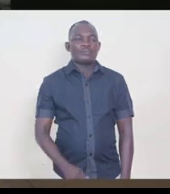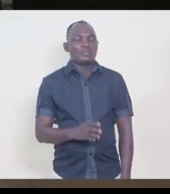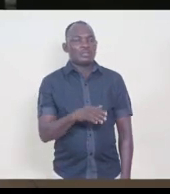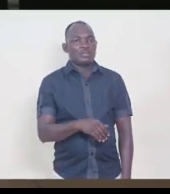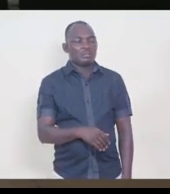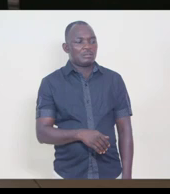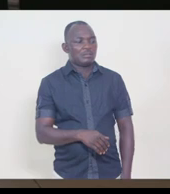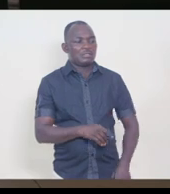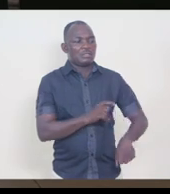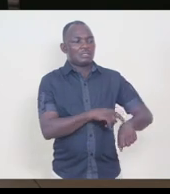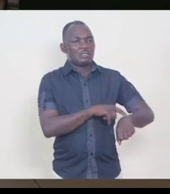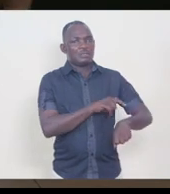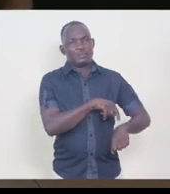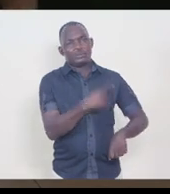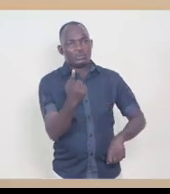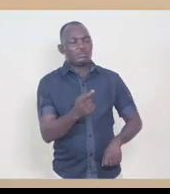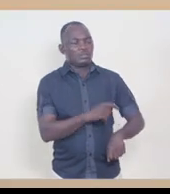To go.